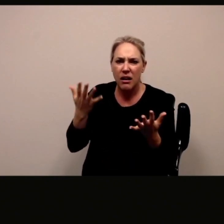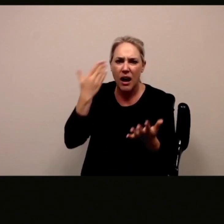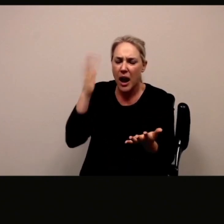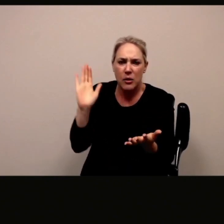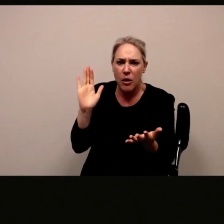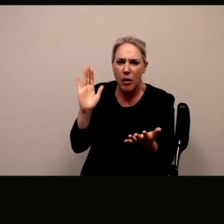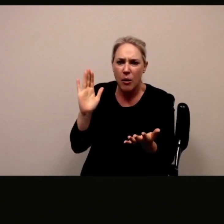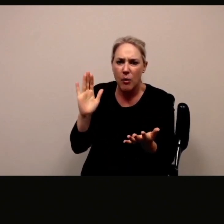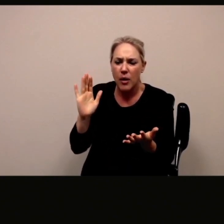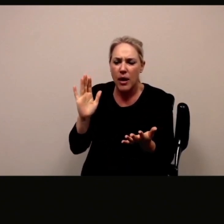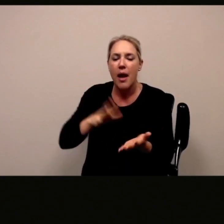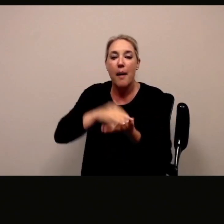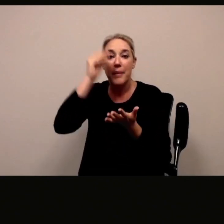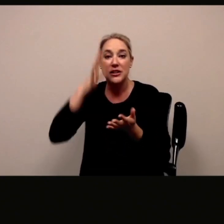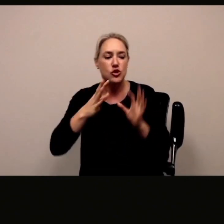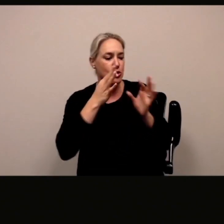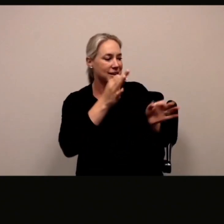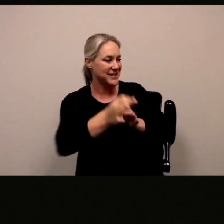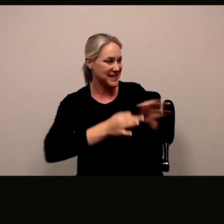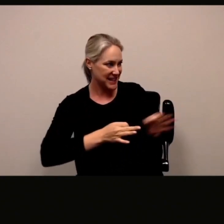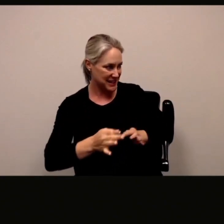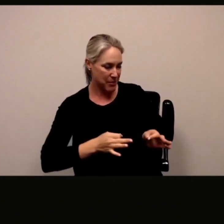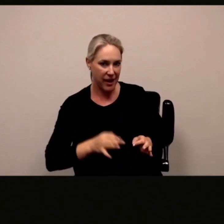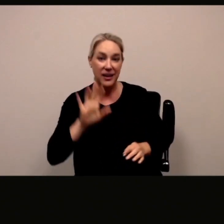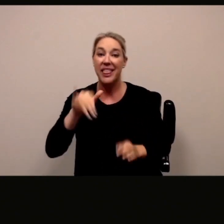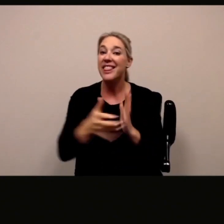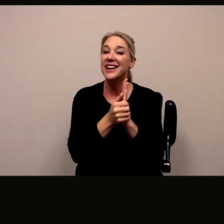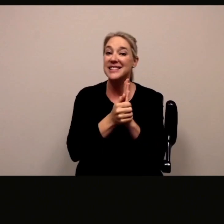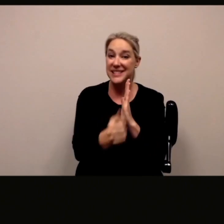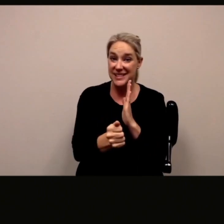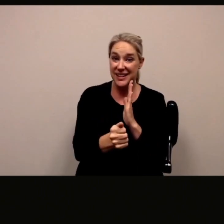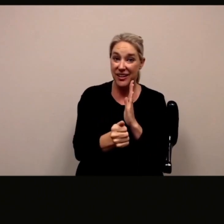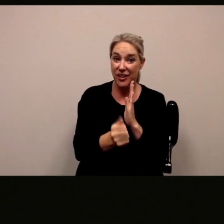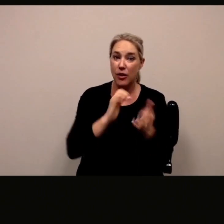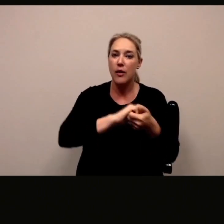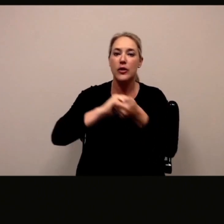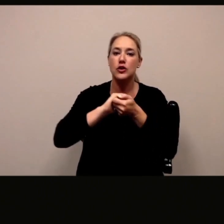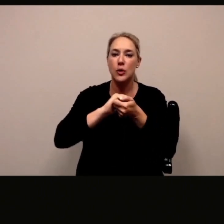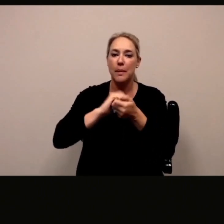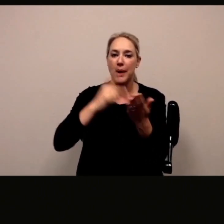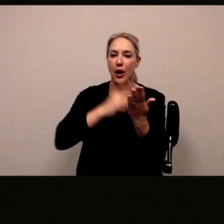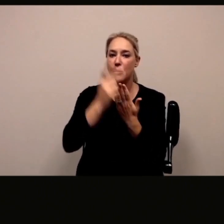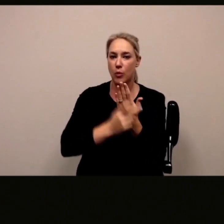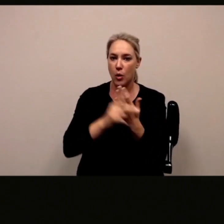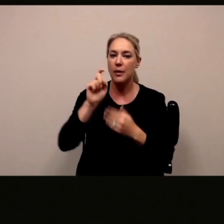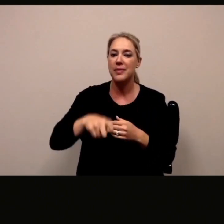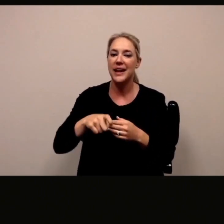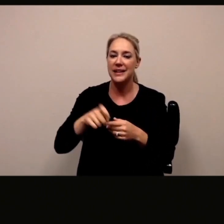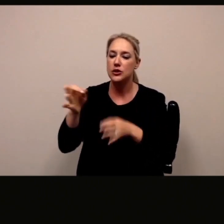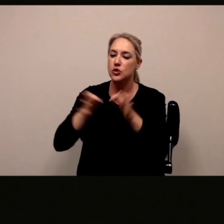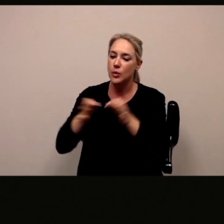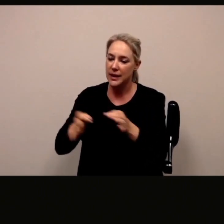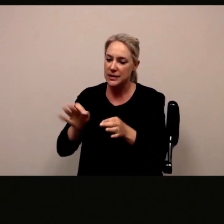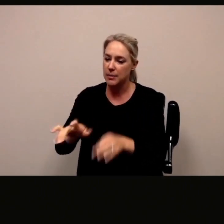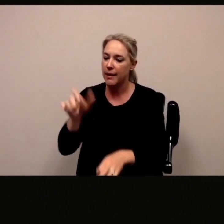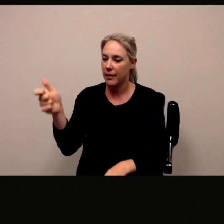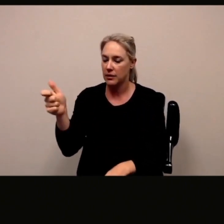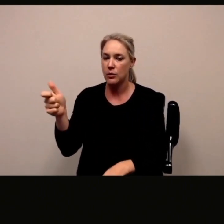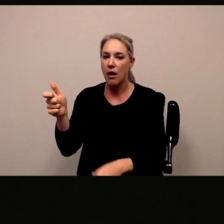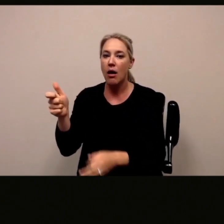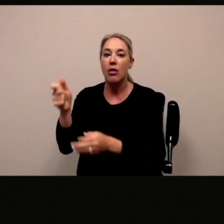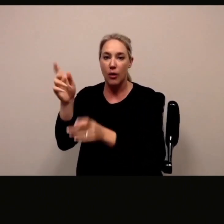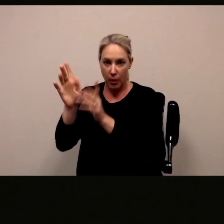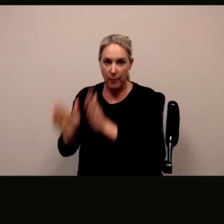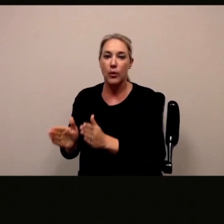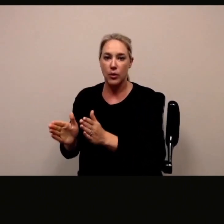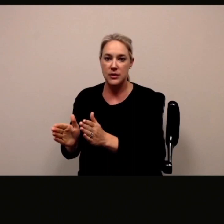explain. And that's a skill, especially when they're doing pair programming, that they need to learn how to explain something to that person who actually has a computer in their hand